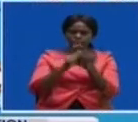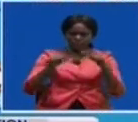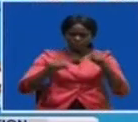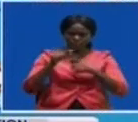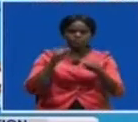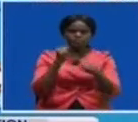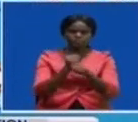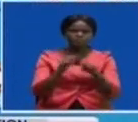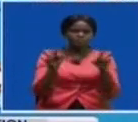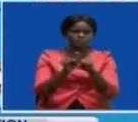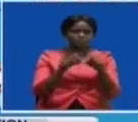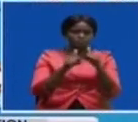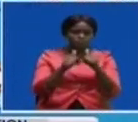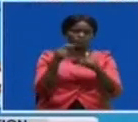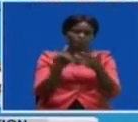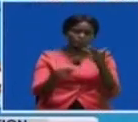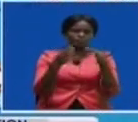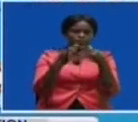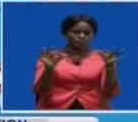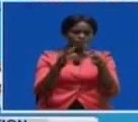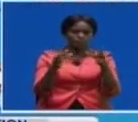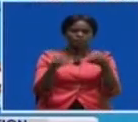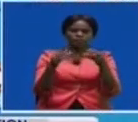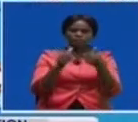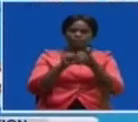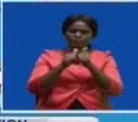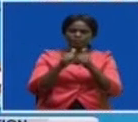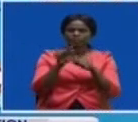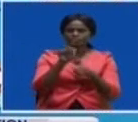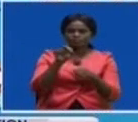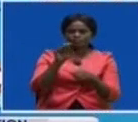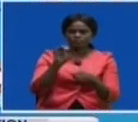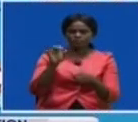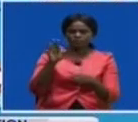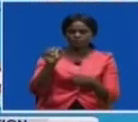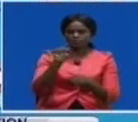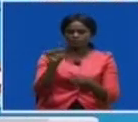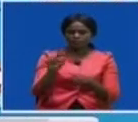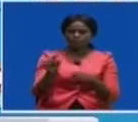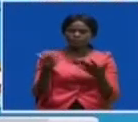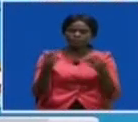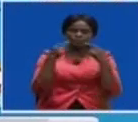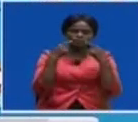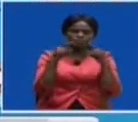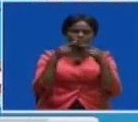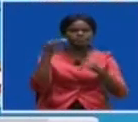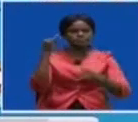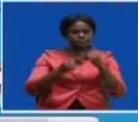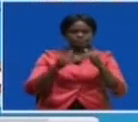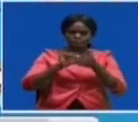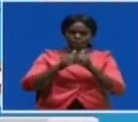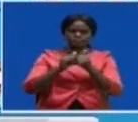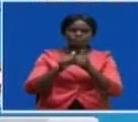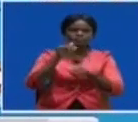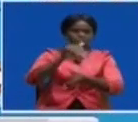year. This is according to a statement released to ZNBC Sports by FAS. Well, that's all we had in the